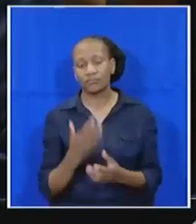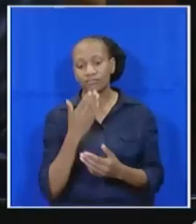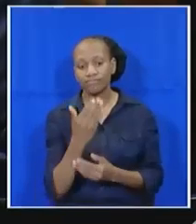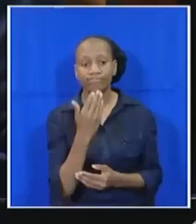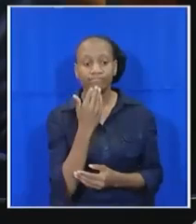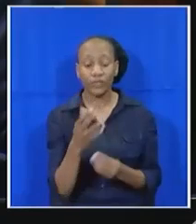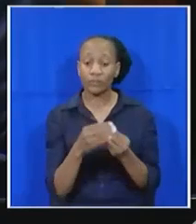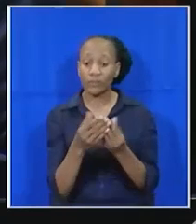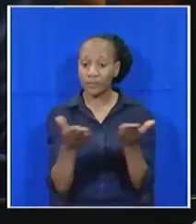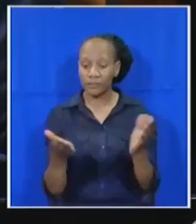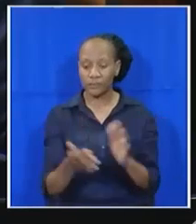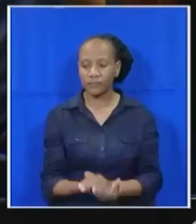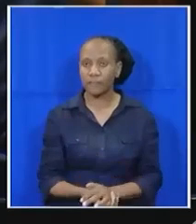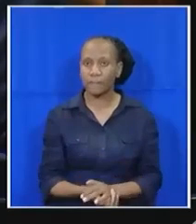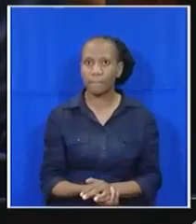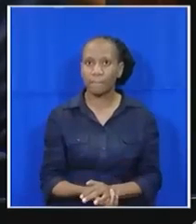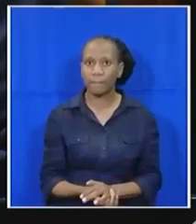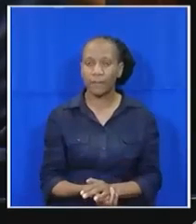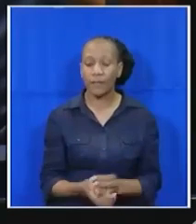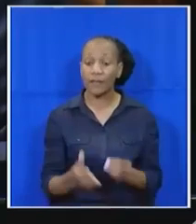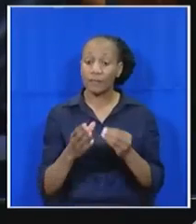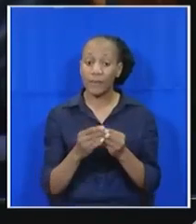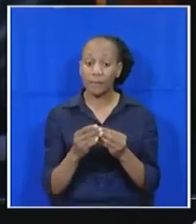members. Honorable members,